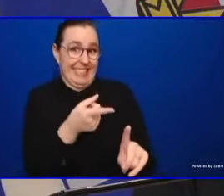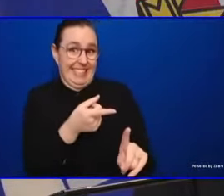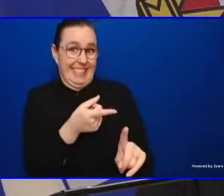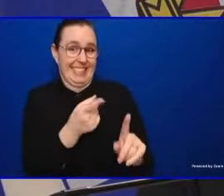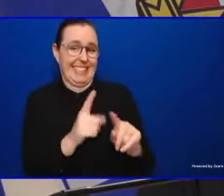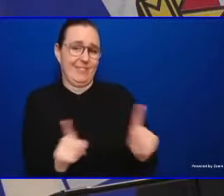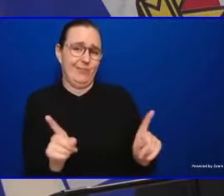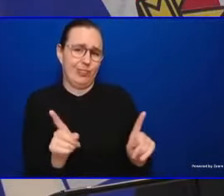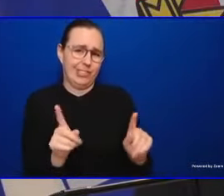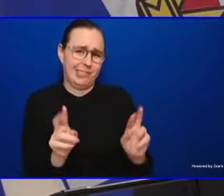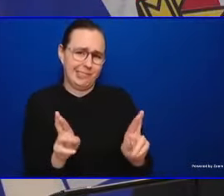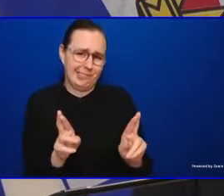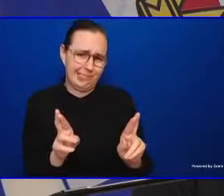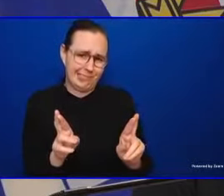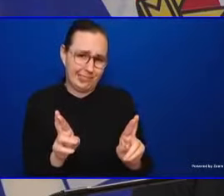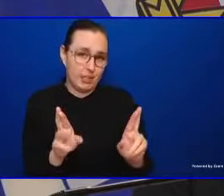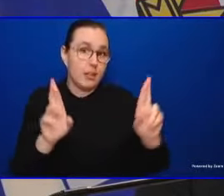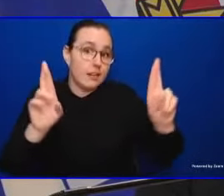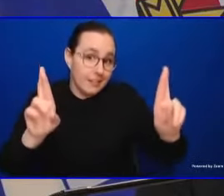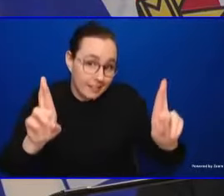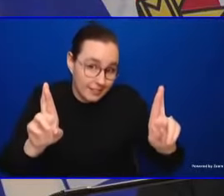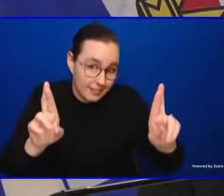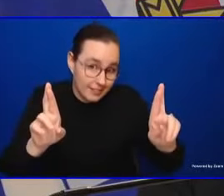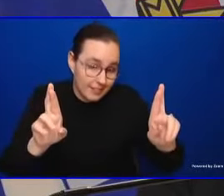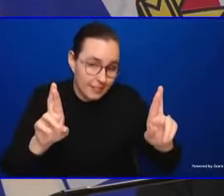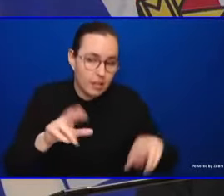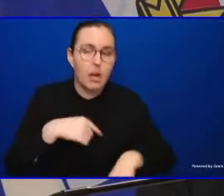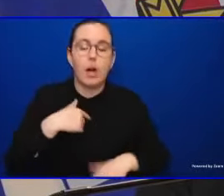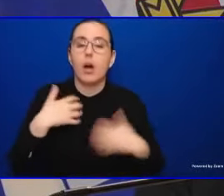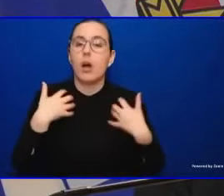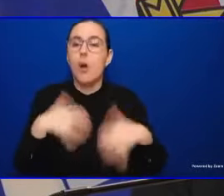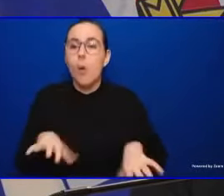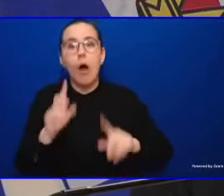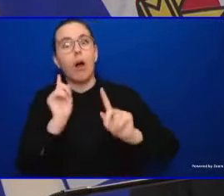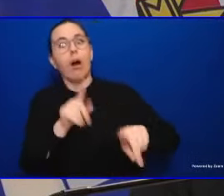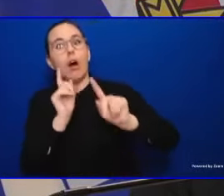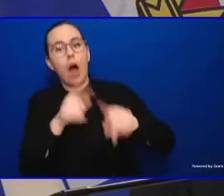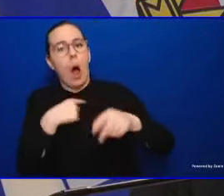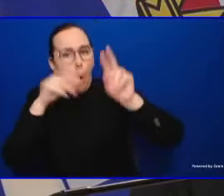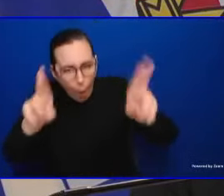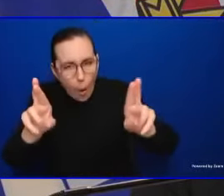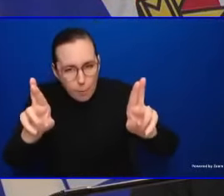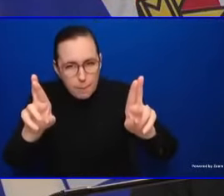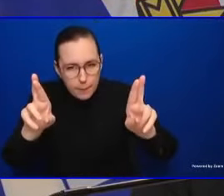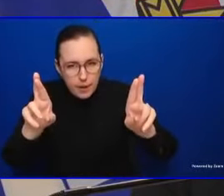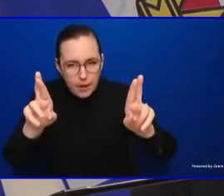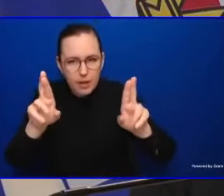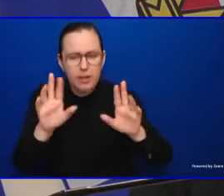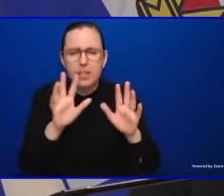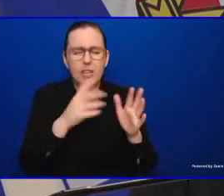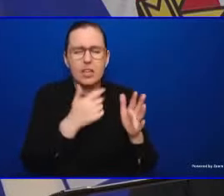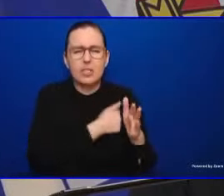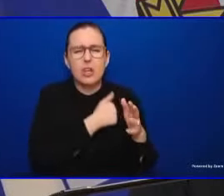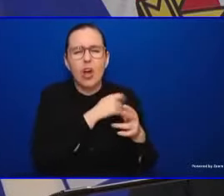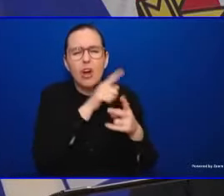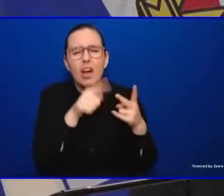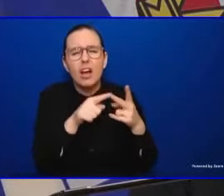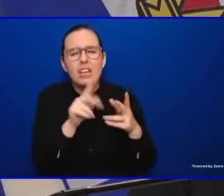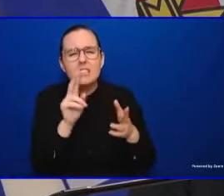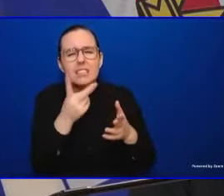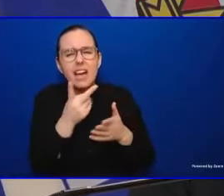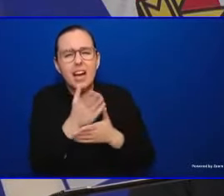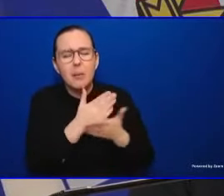orders anymore. And I'm sorry, I lost the second piece of what you said, Lisa.